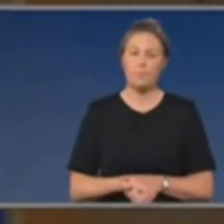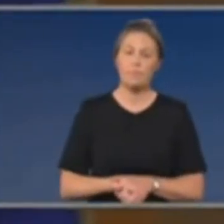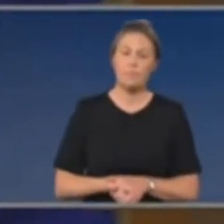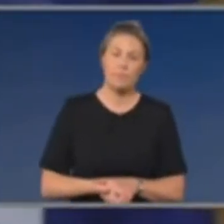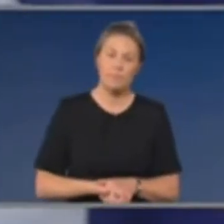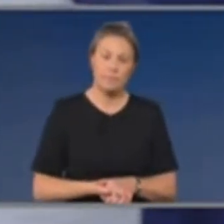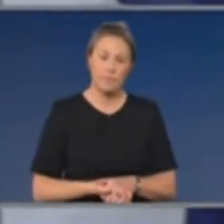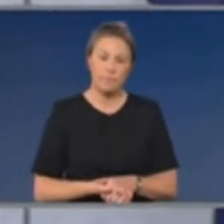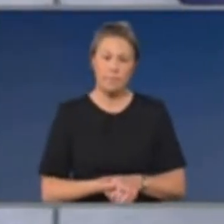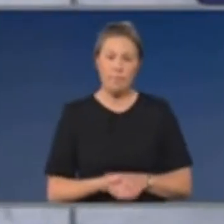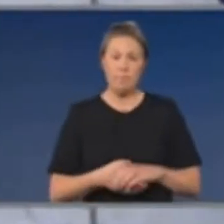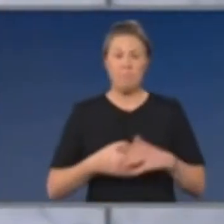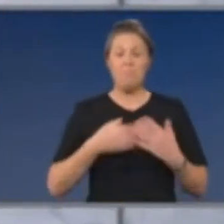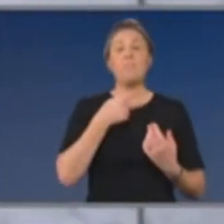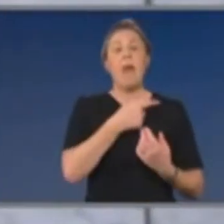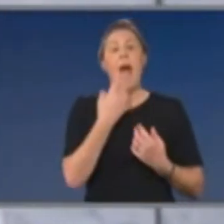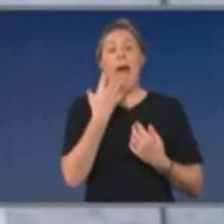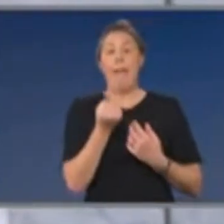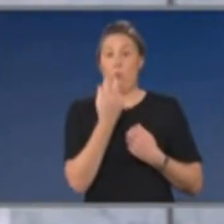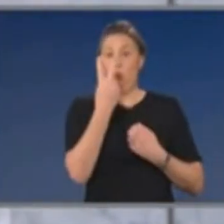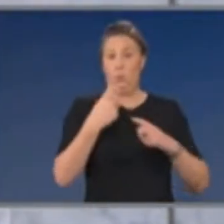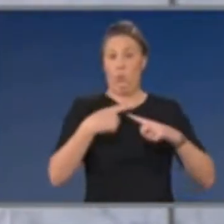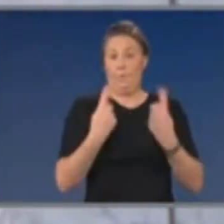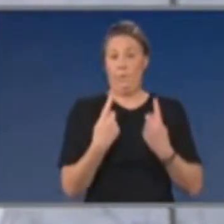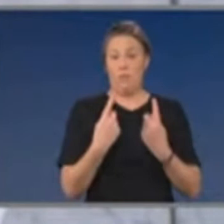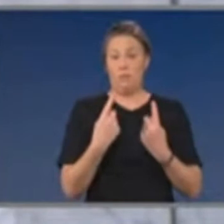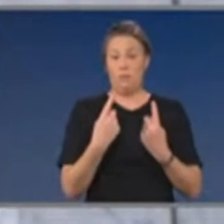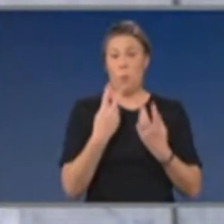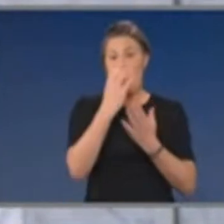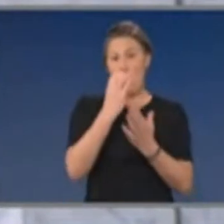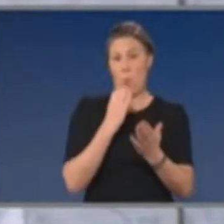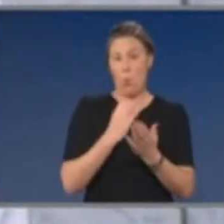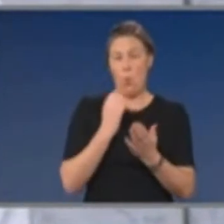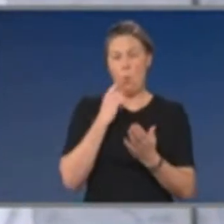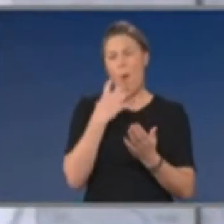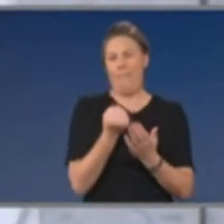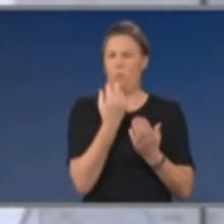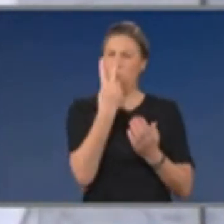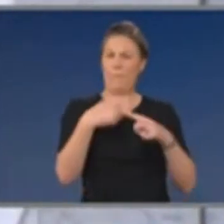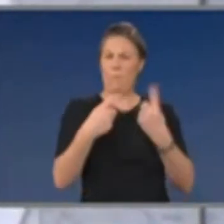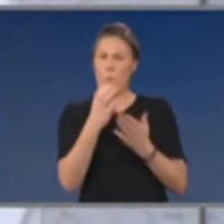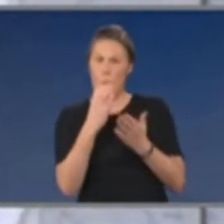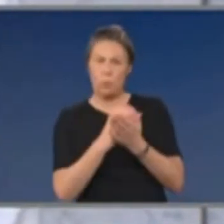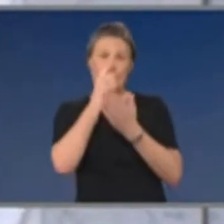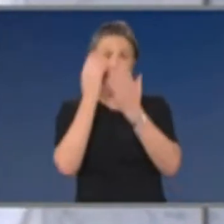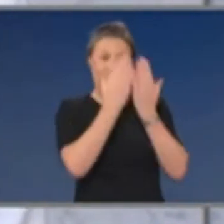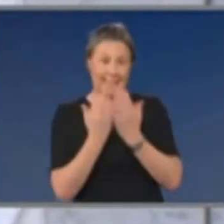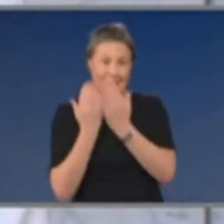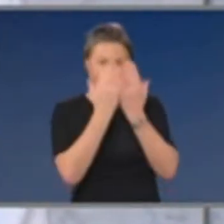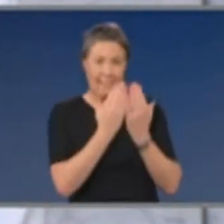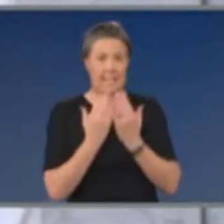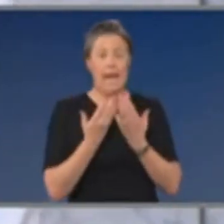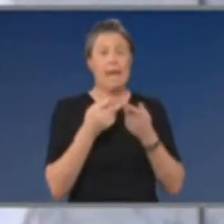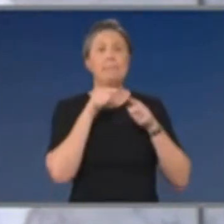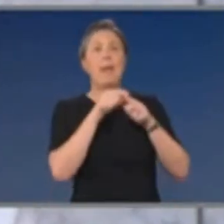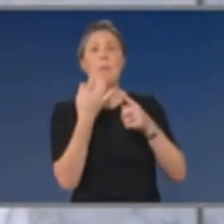types of courses that will be funded, we'll be working with the individual states and territories depending on what their labour market needs are. So you may find